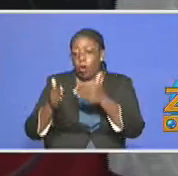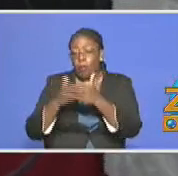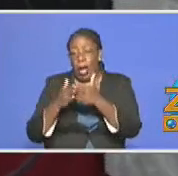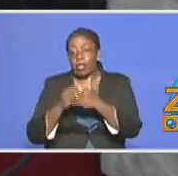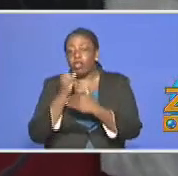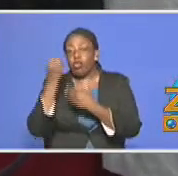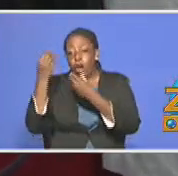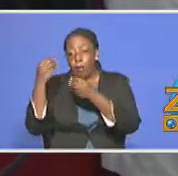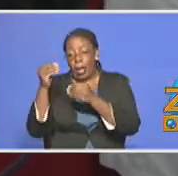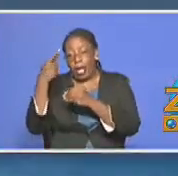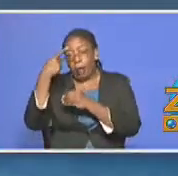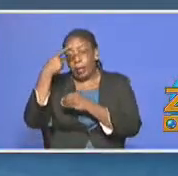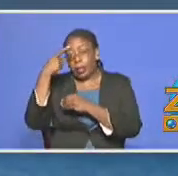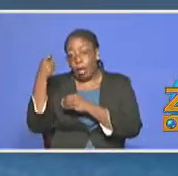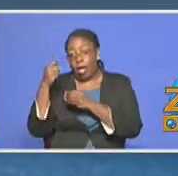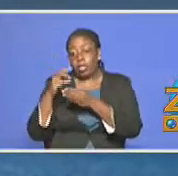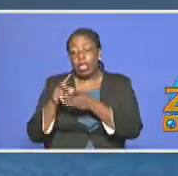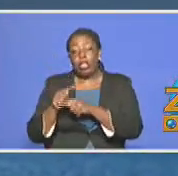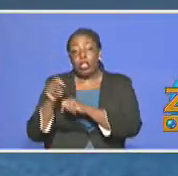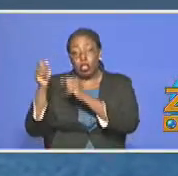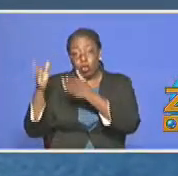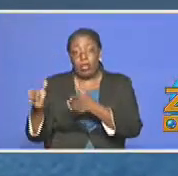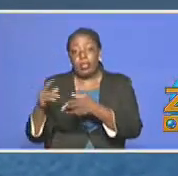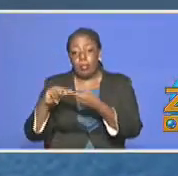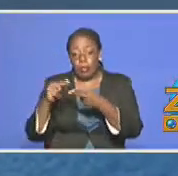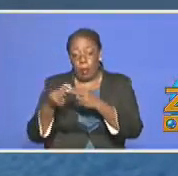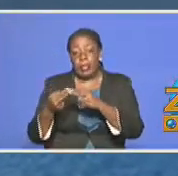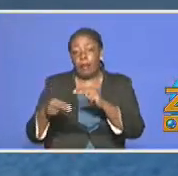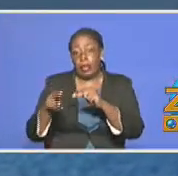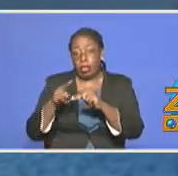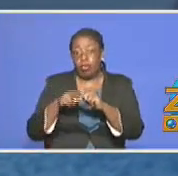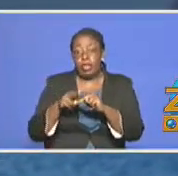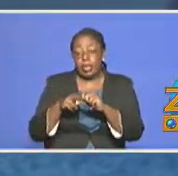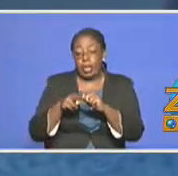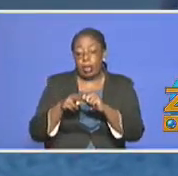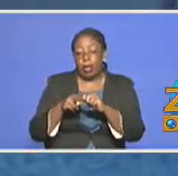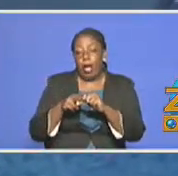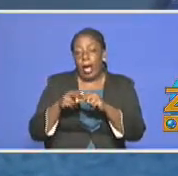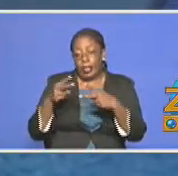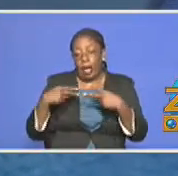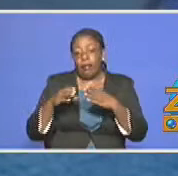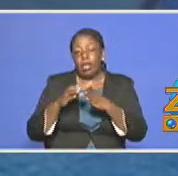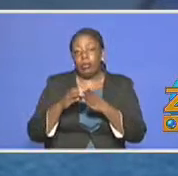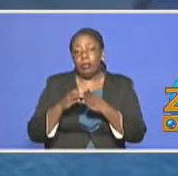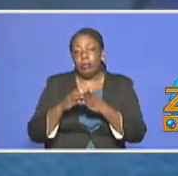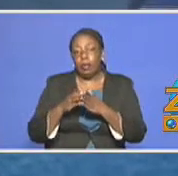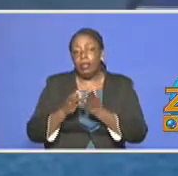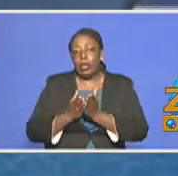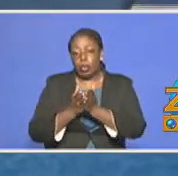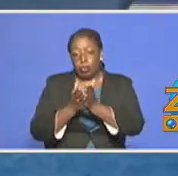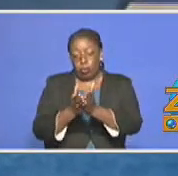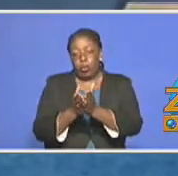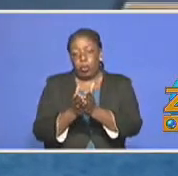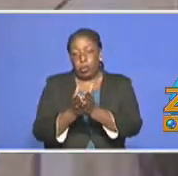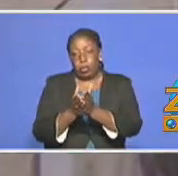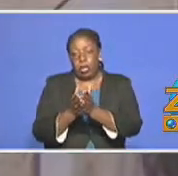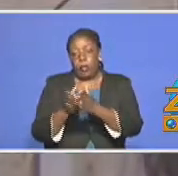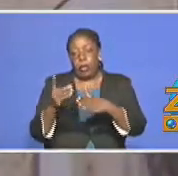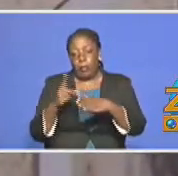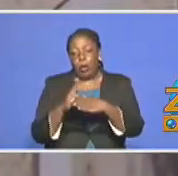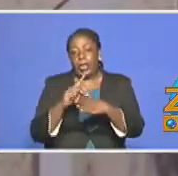in the face of tourism numbers picking up, boosted by Royal Caribbean Cruises' plan to begin home porting this week and Crystal Cruises in